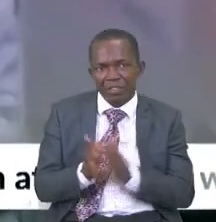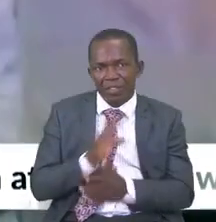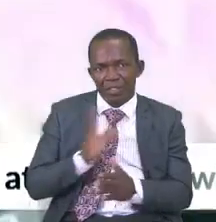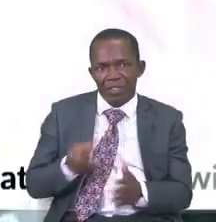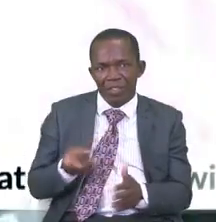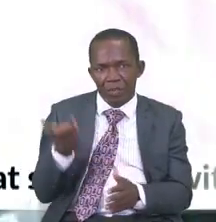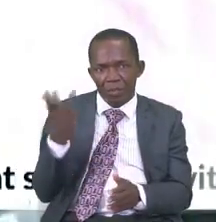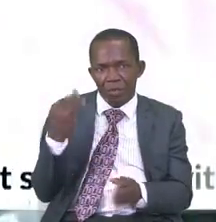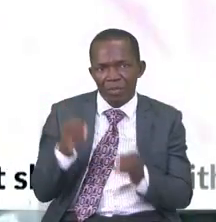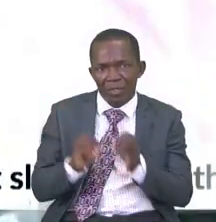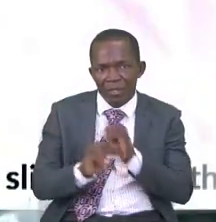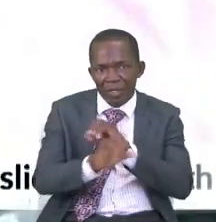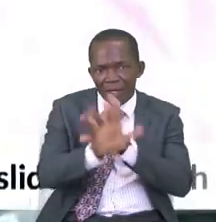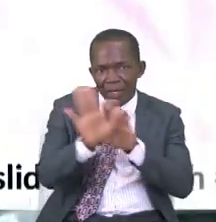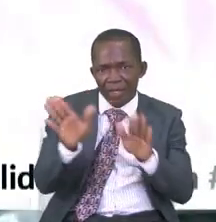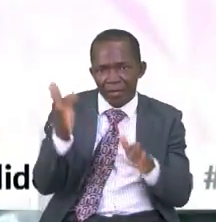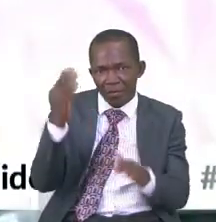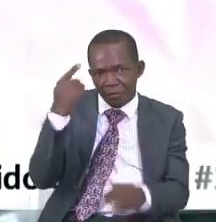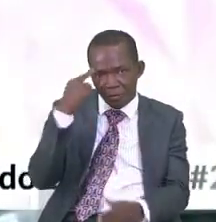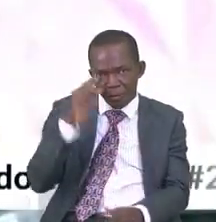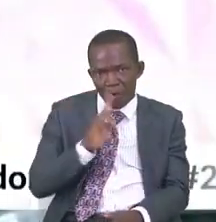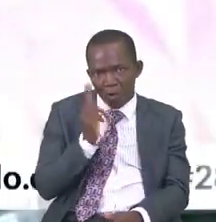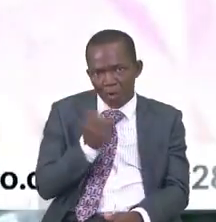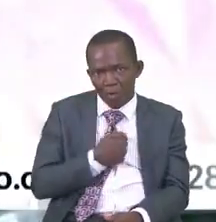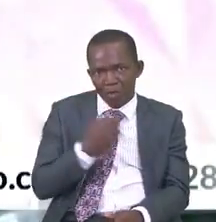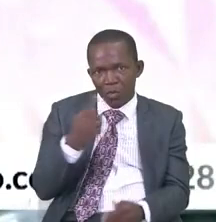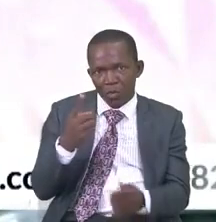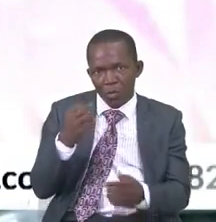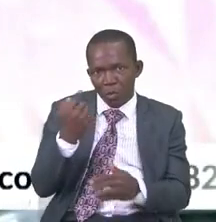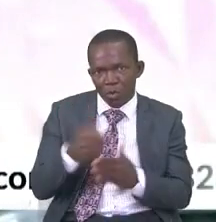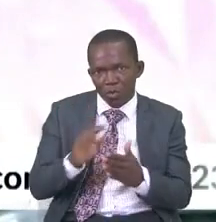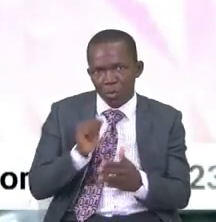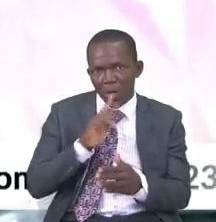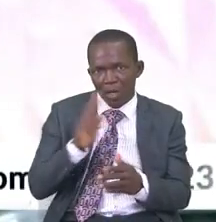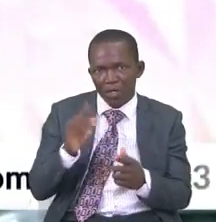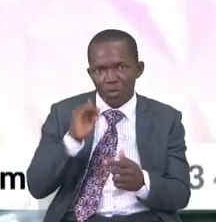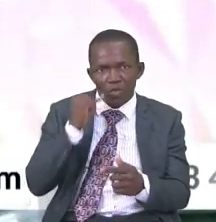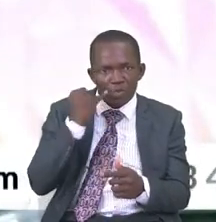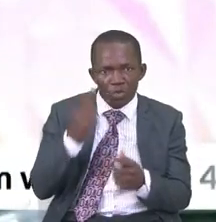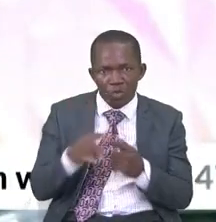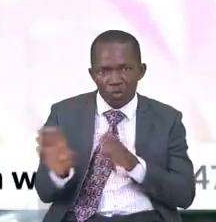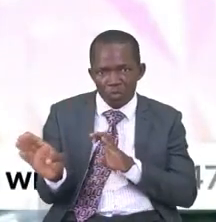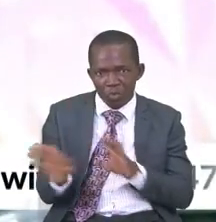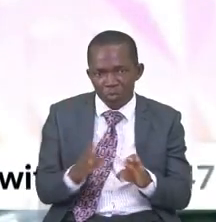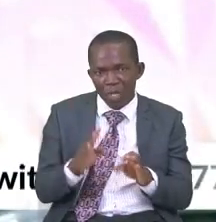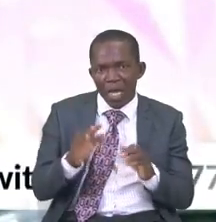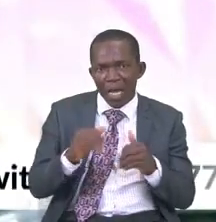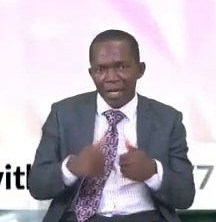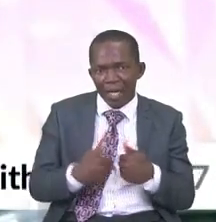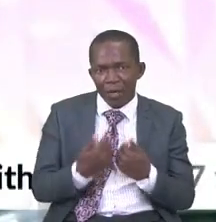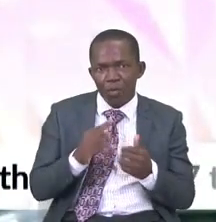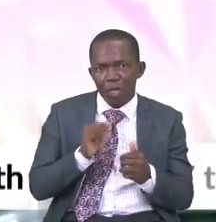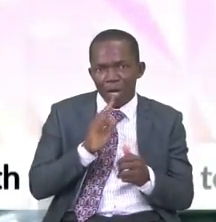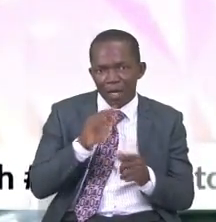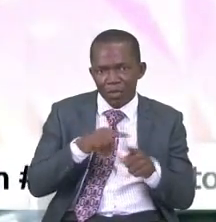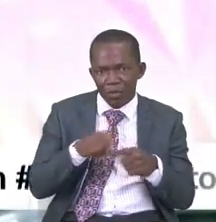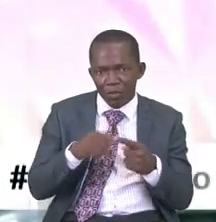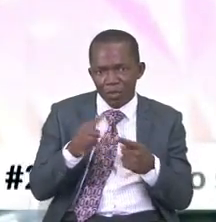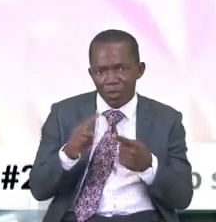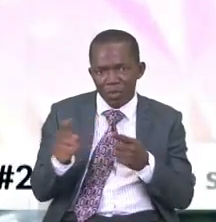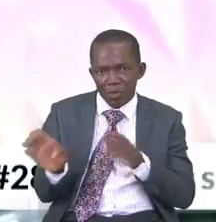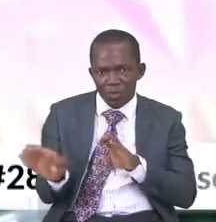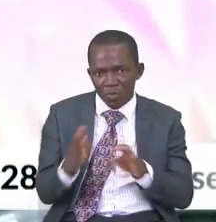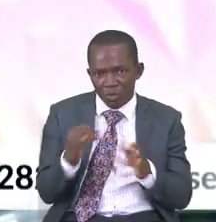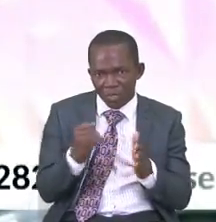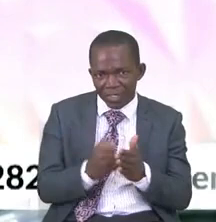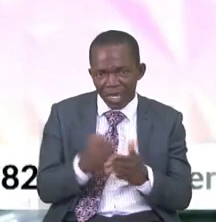what he came to do, what he was supposed to do, how long he was going to do it, what tools he